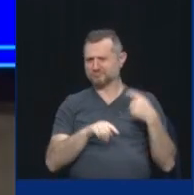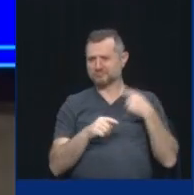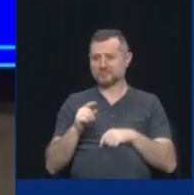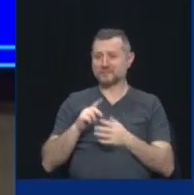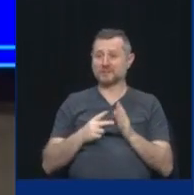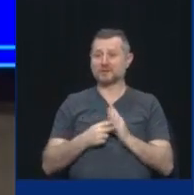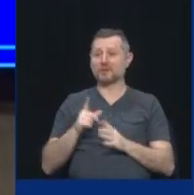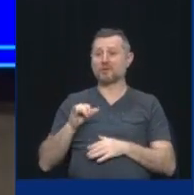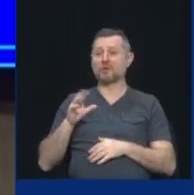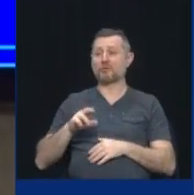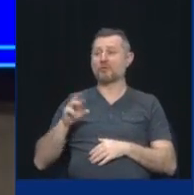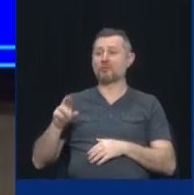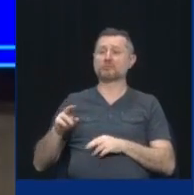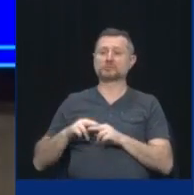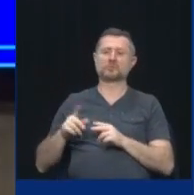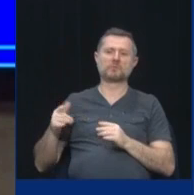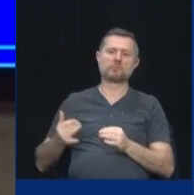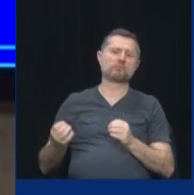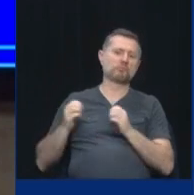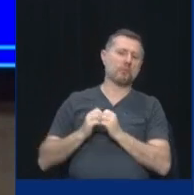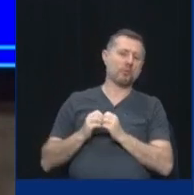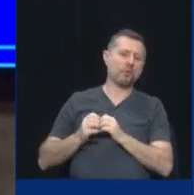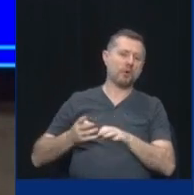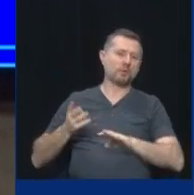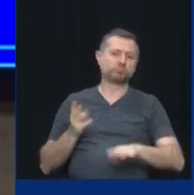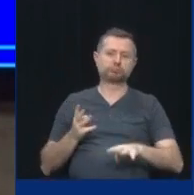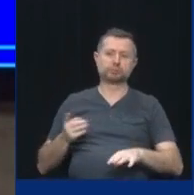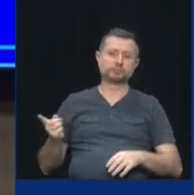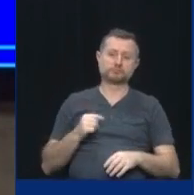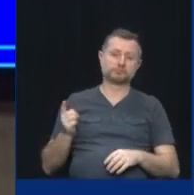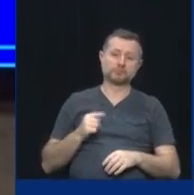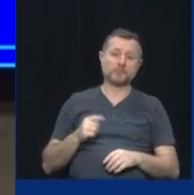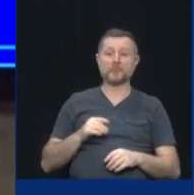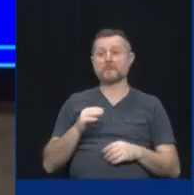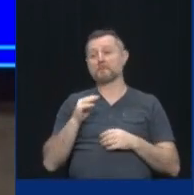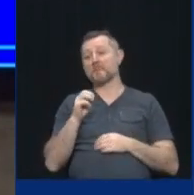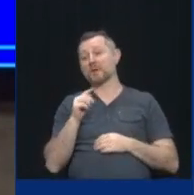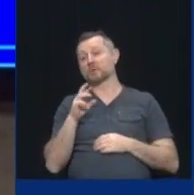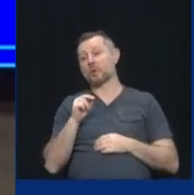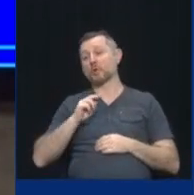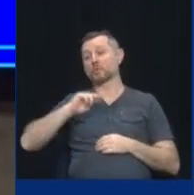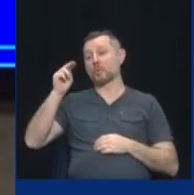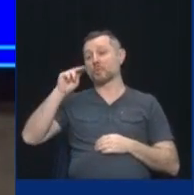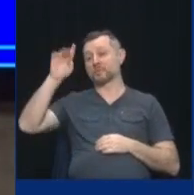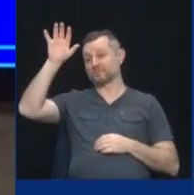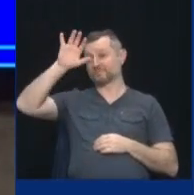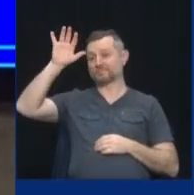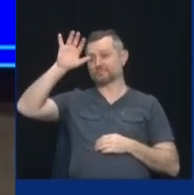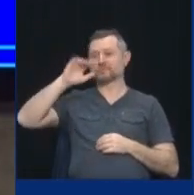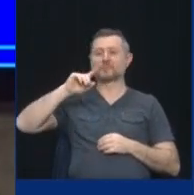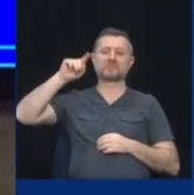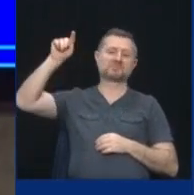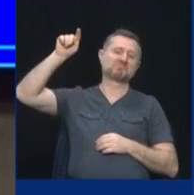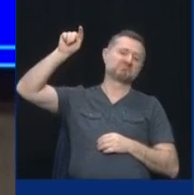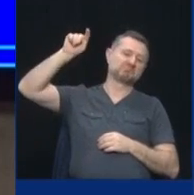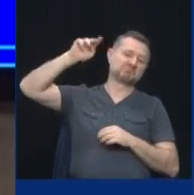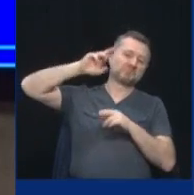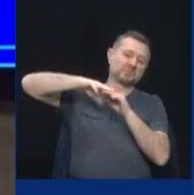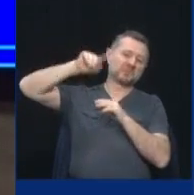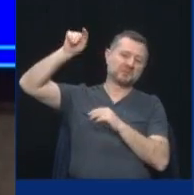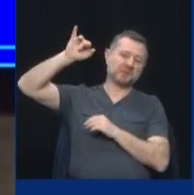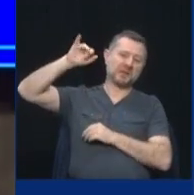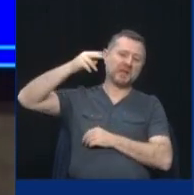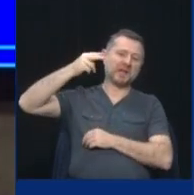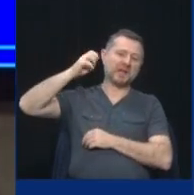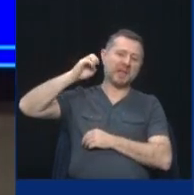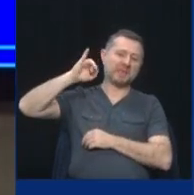out of Manhattan, number one. The Metro North capacity on the Hellgate is going to be like 4 trains an hour, so there's plenty